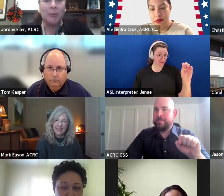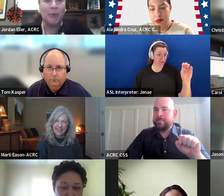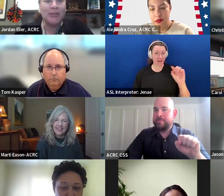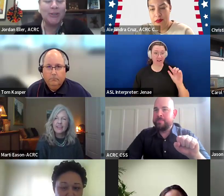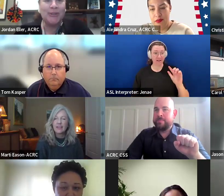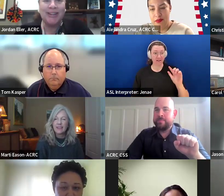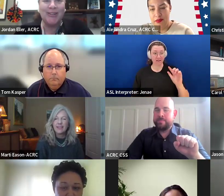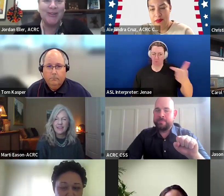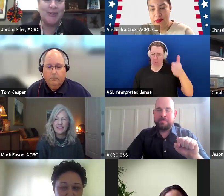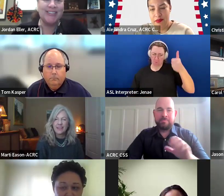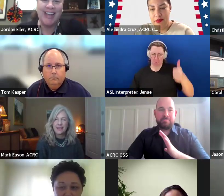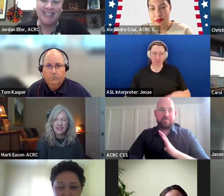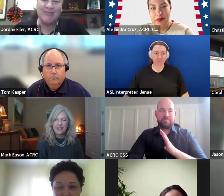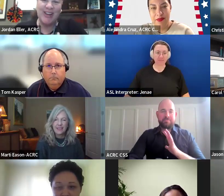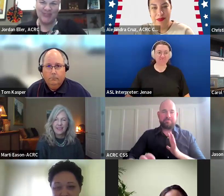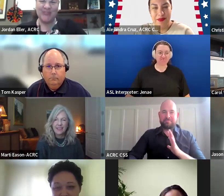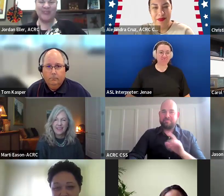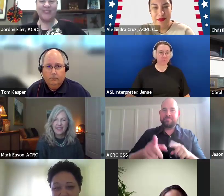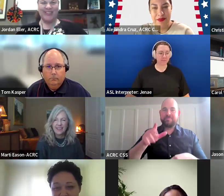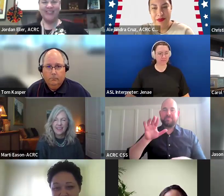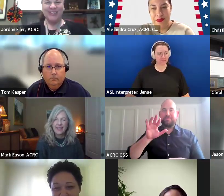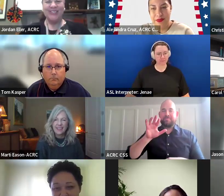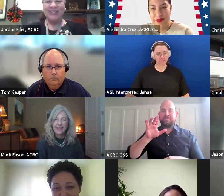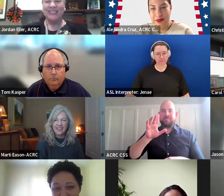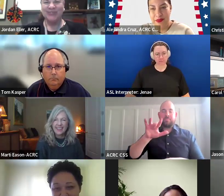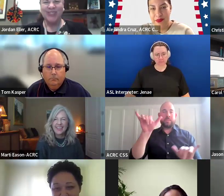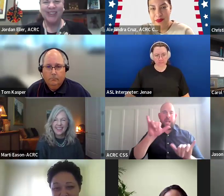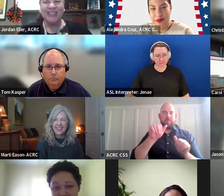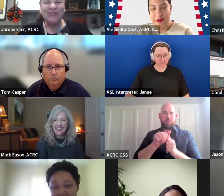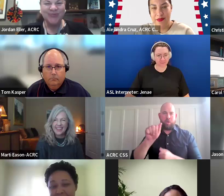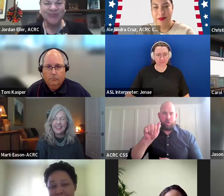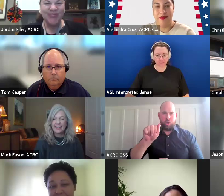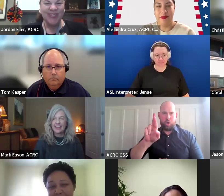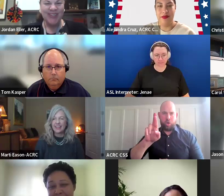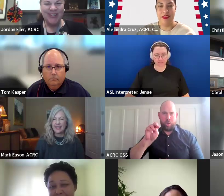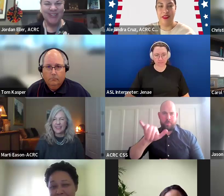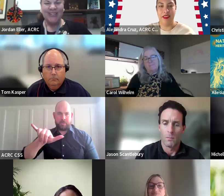Just one other branch of the military they wanted to ask about. Absolutely, I can do that. I have no problem